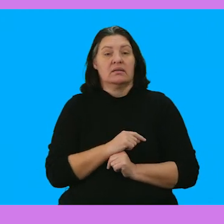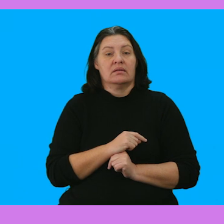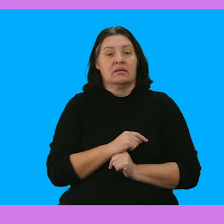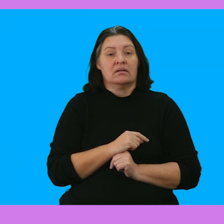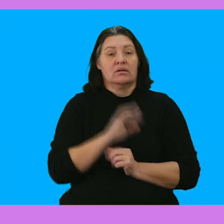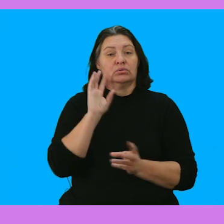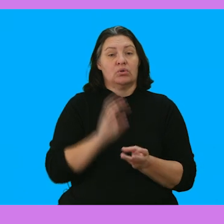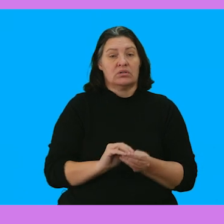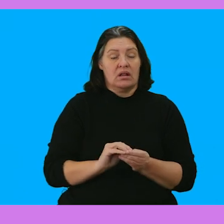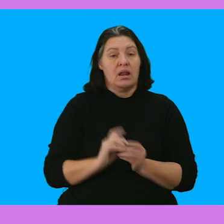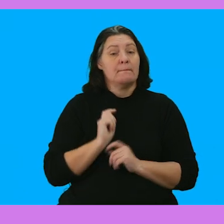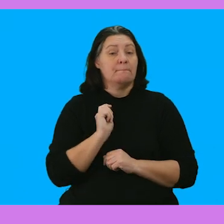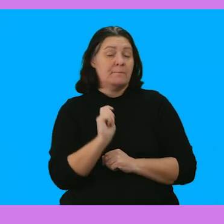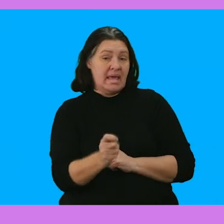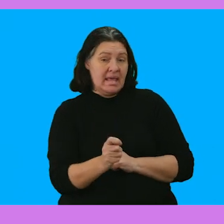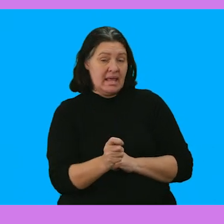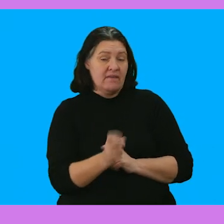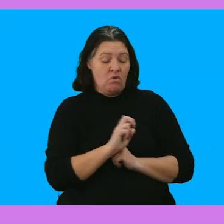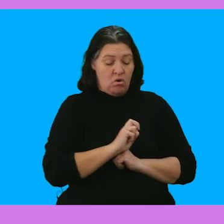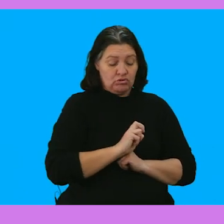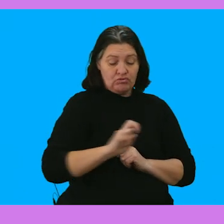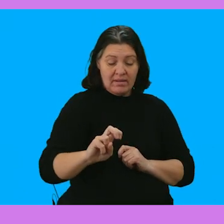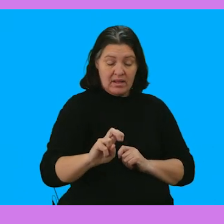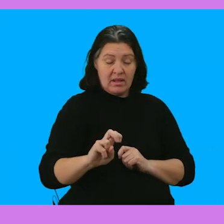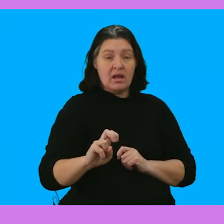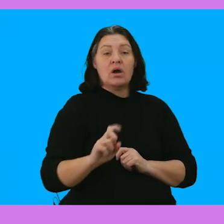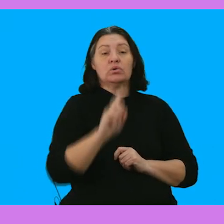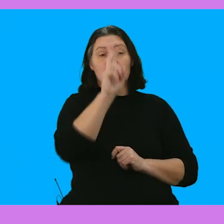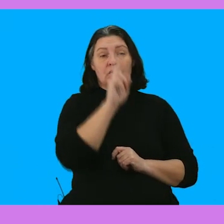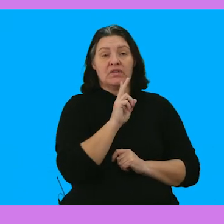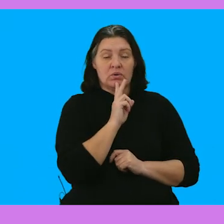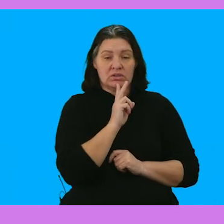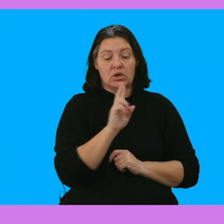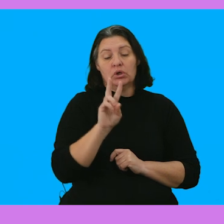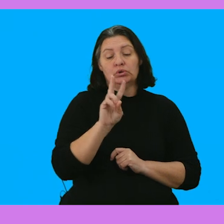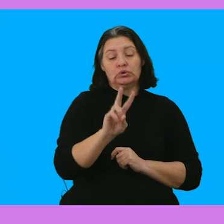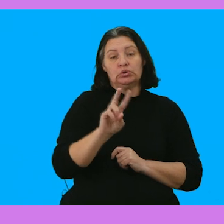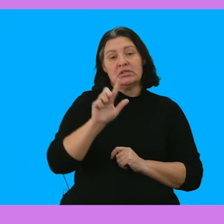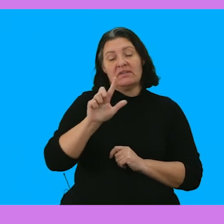therefore, total to be paid for this one-way trip is